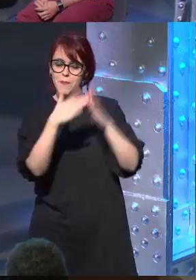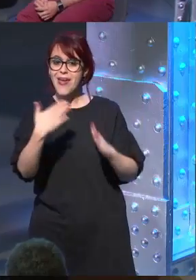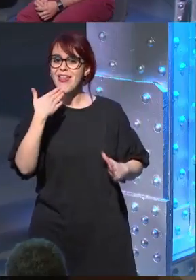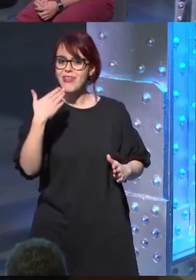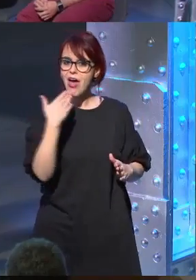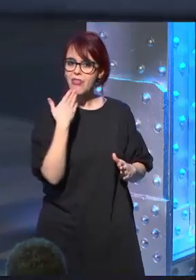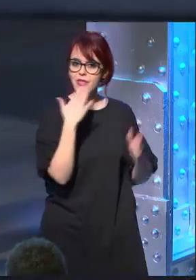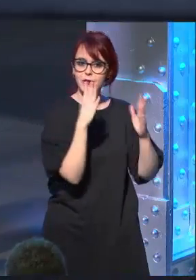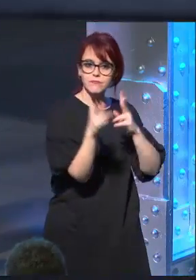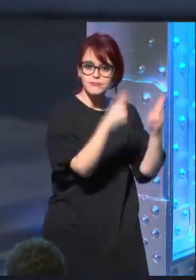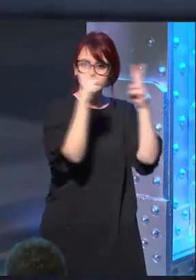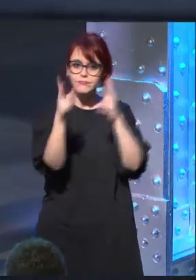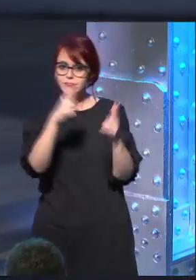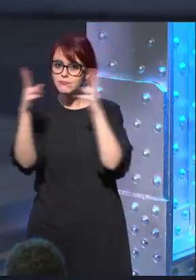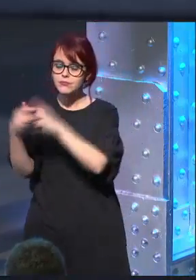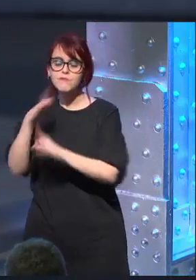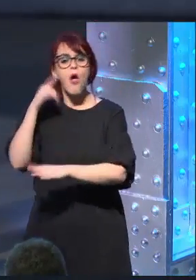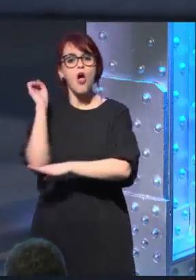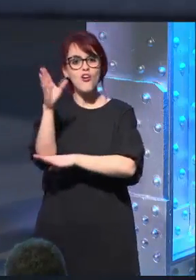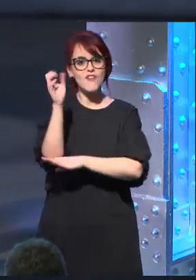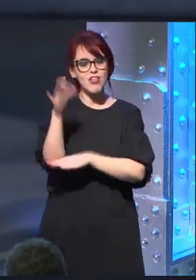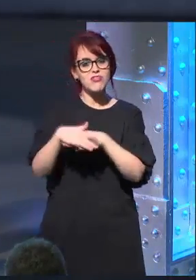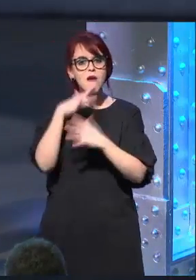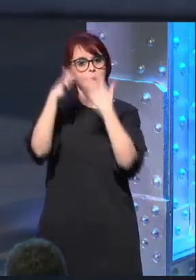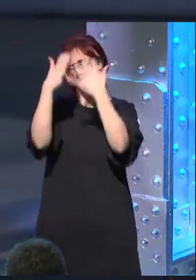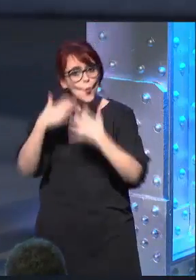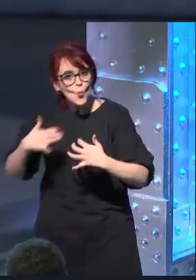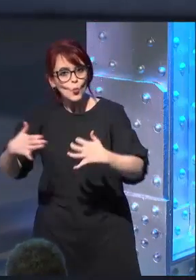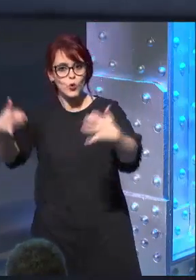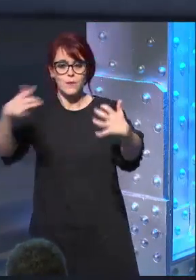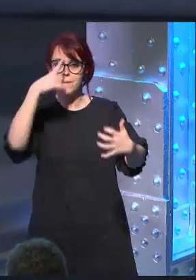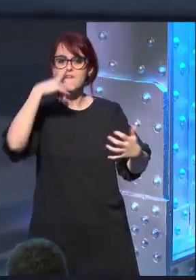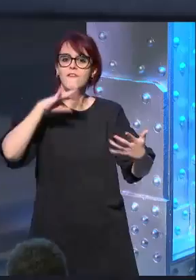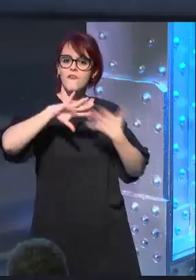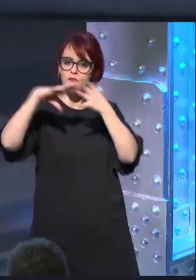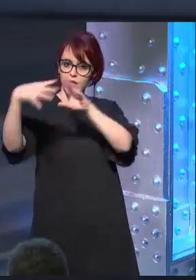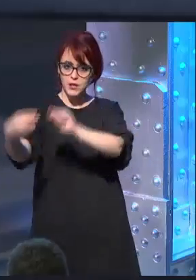the later years, and we adapt the information that we give in our lectures